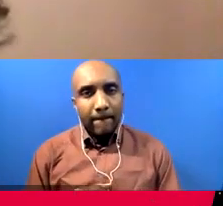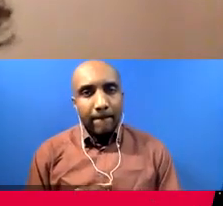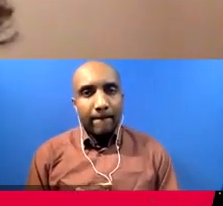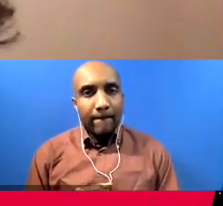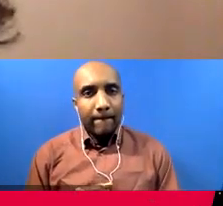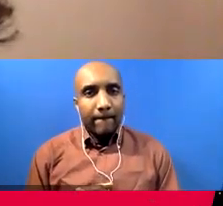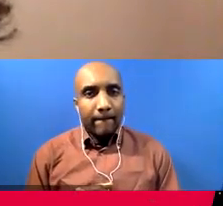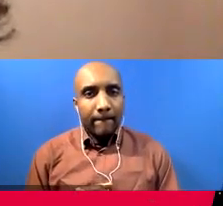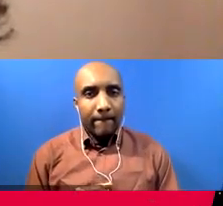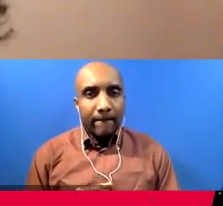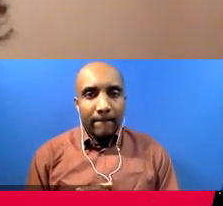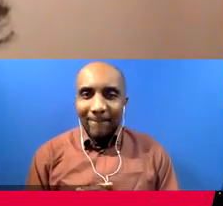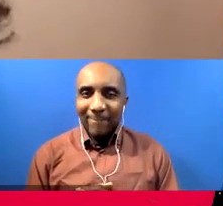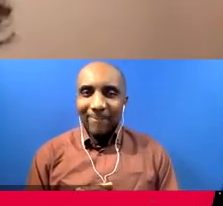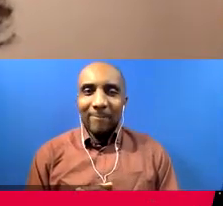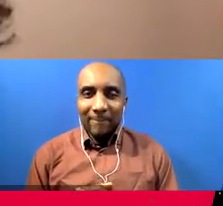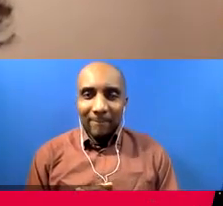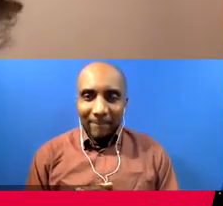Sayed.